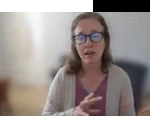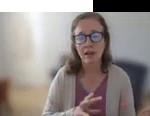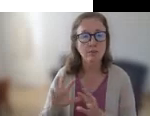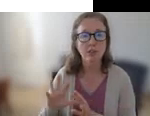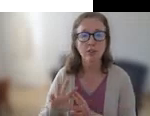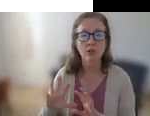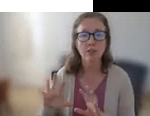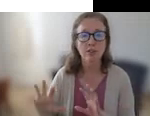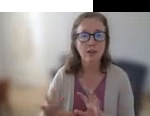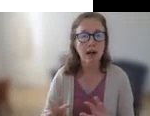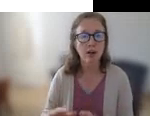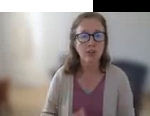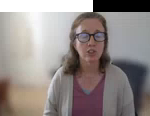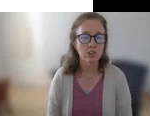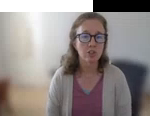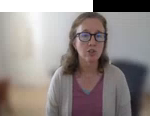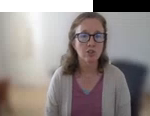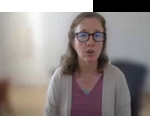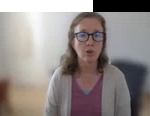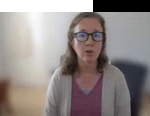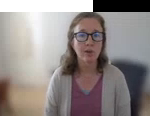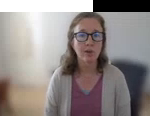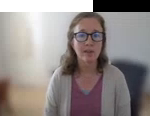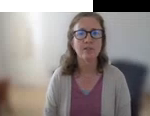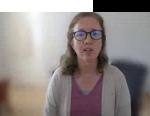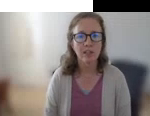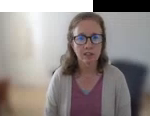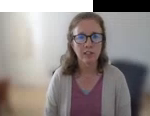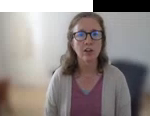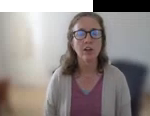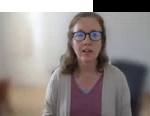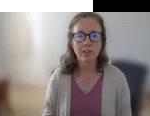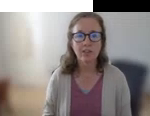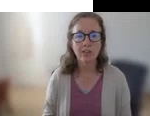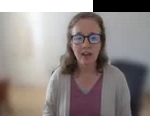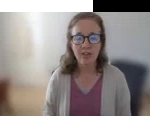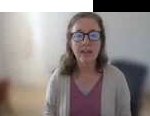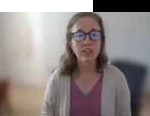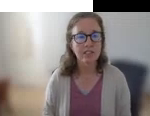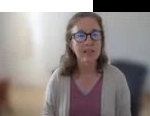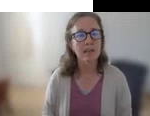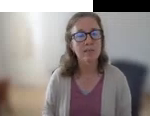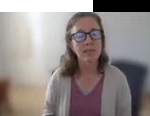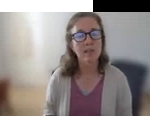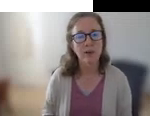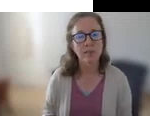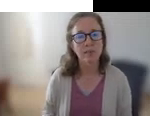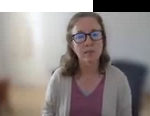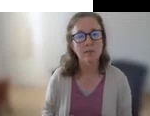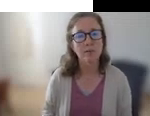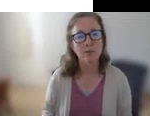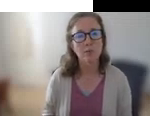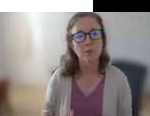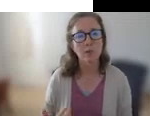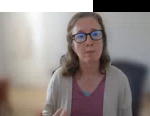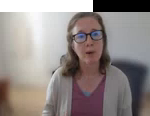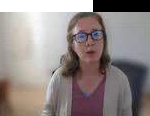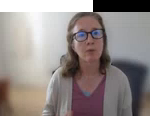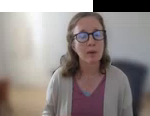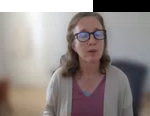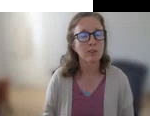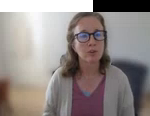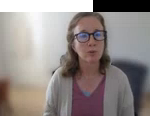that in an announcement or somehow to your students so it's very clear and they can see it in many different ways